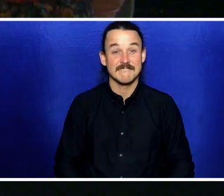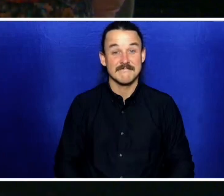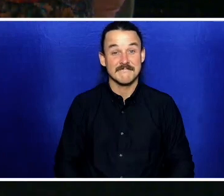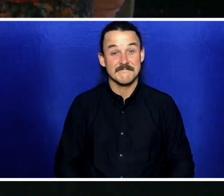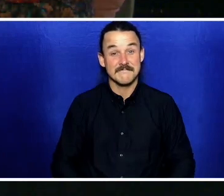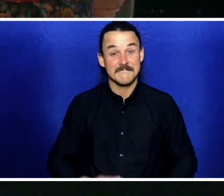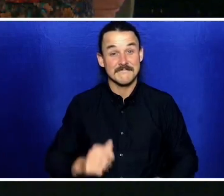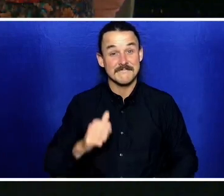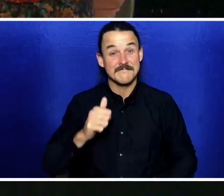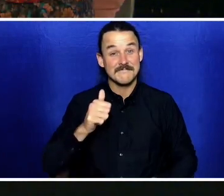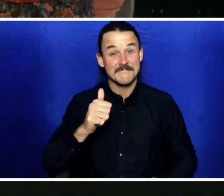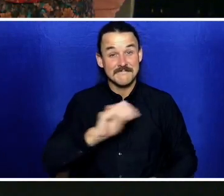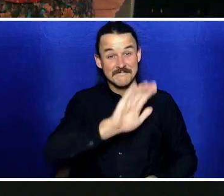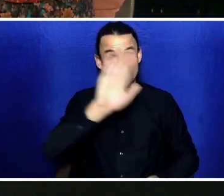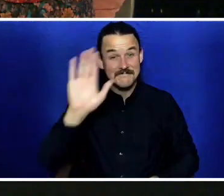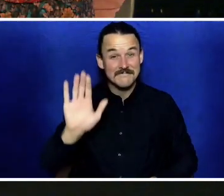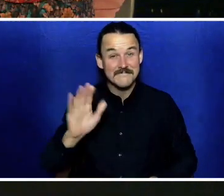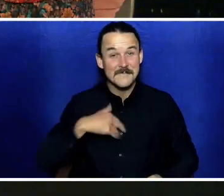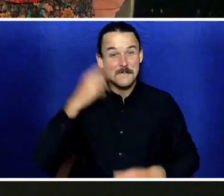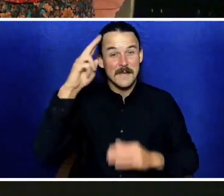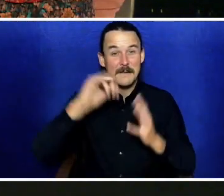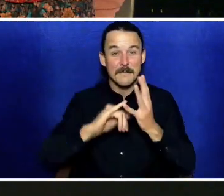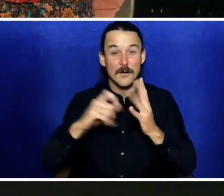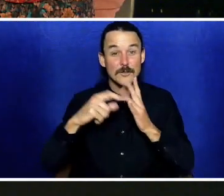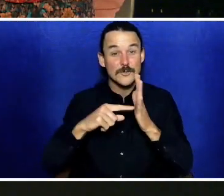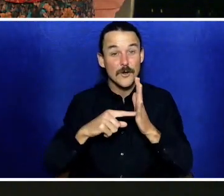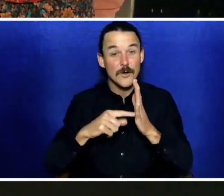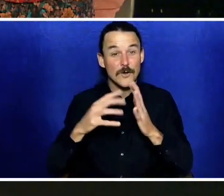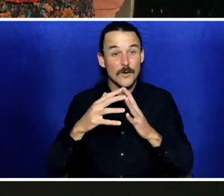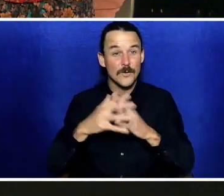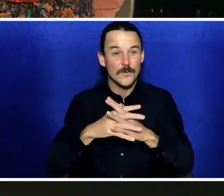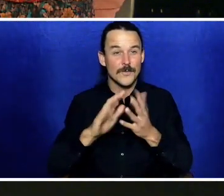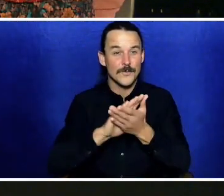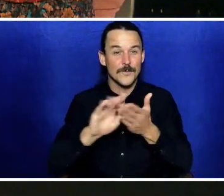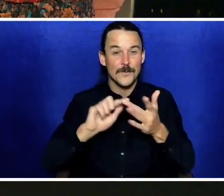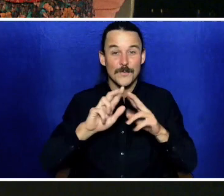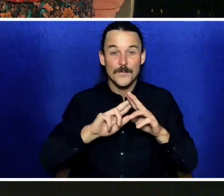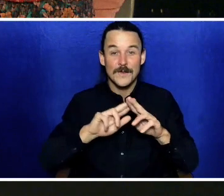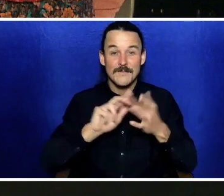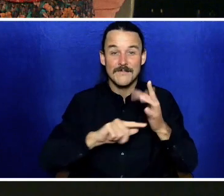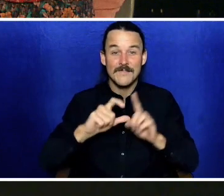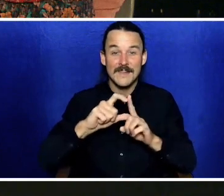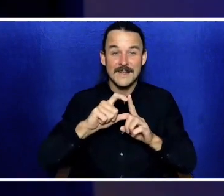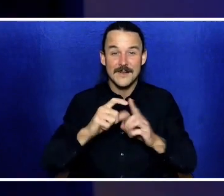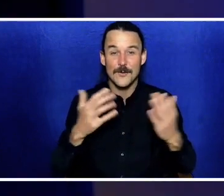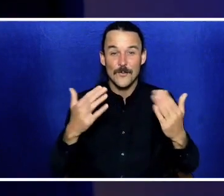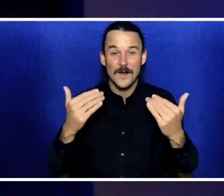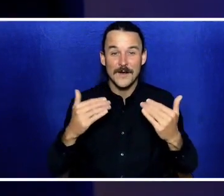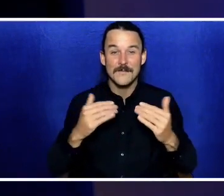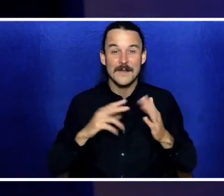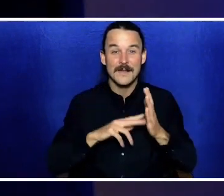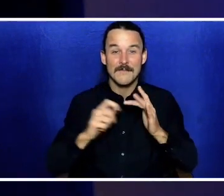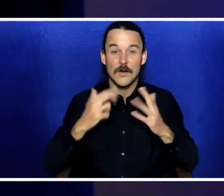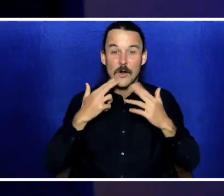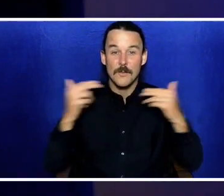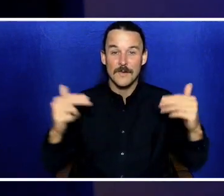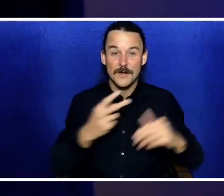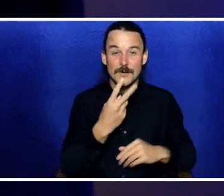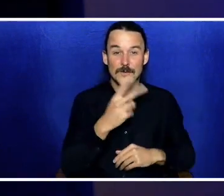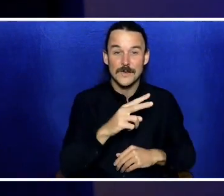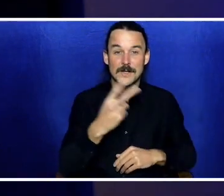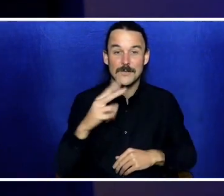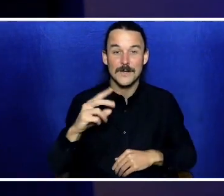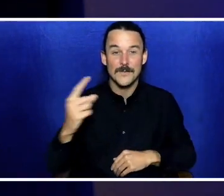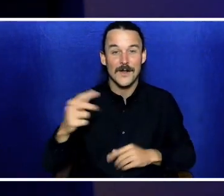Hey there, I'm Scott Winfield, and welcome to Victorian Opera's Season 2021 launch. Firstly, I'd like to welcome